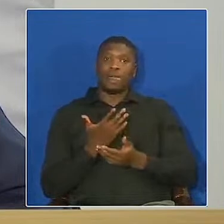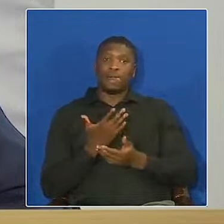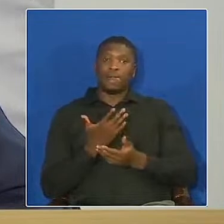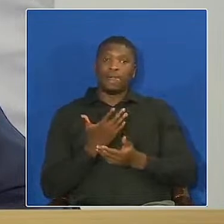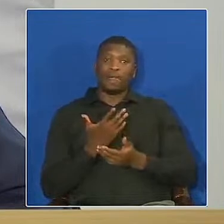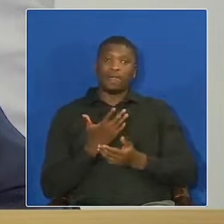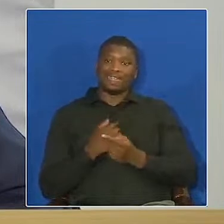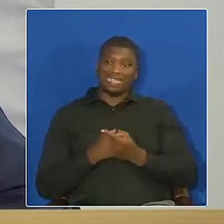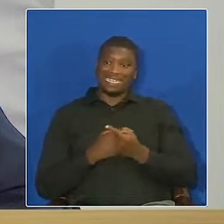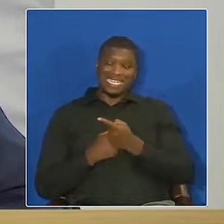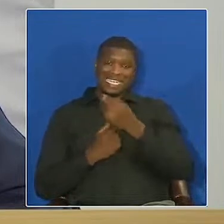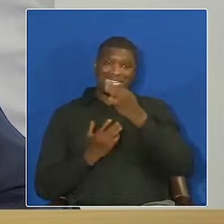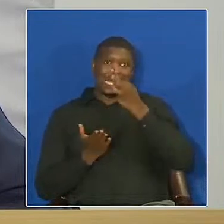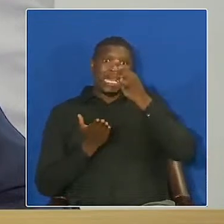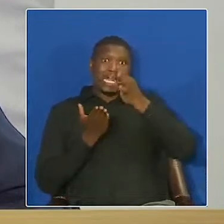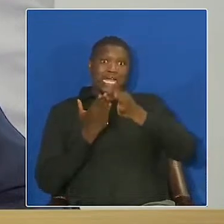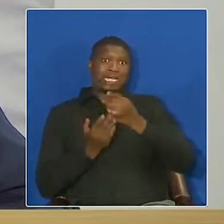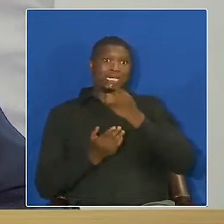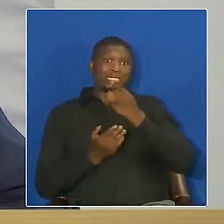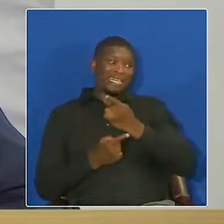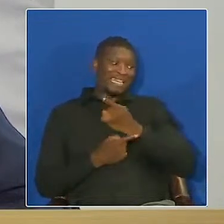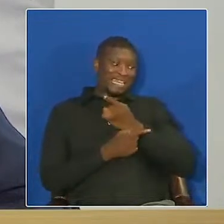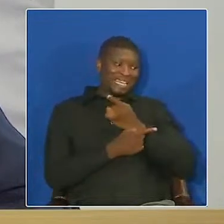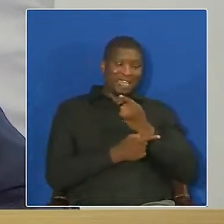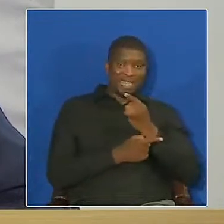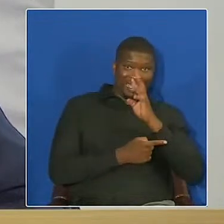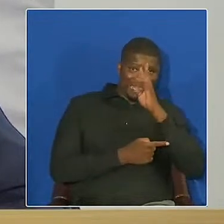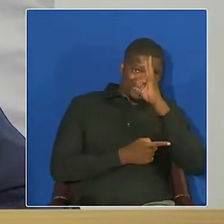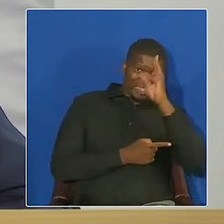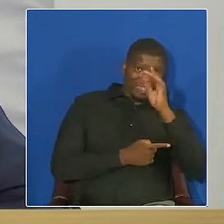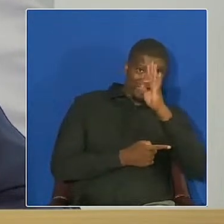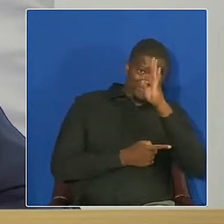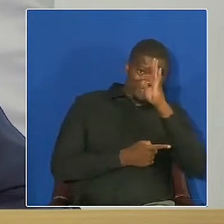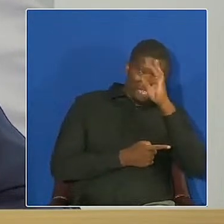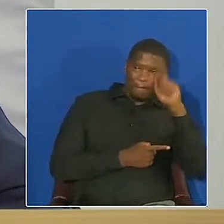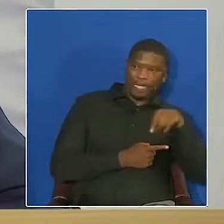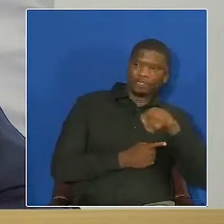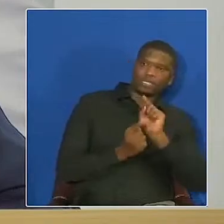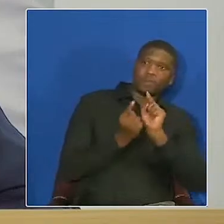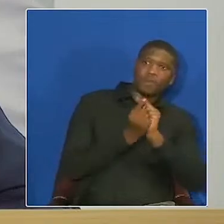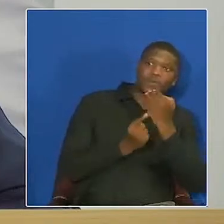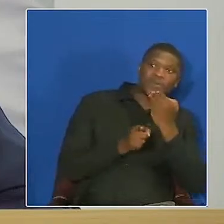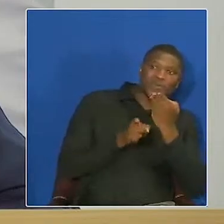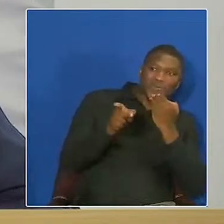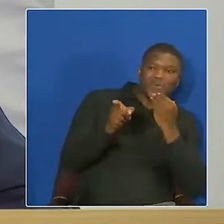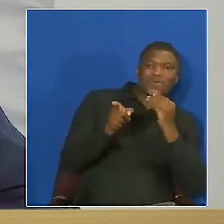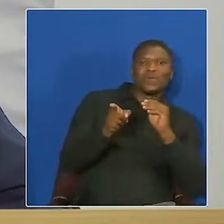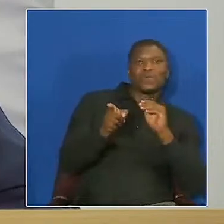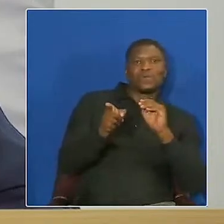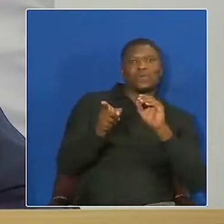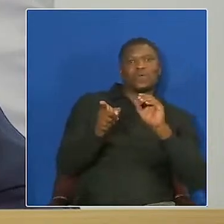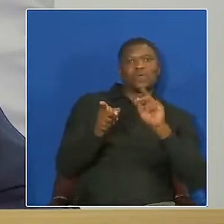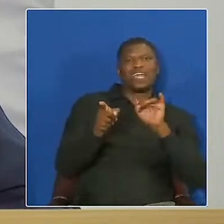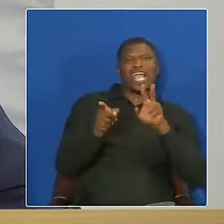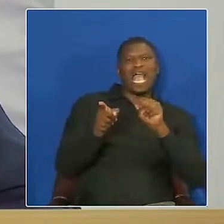Mr. Brown Mokgotsi should talk to Khan to give the person